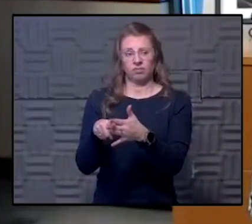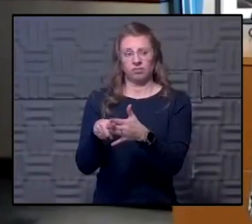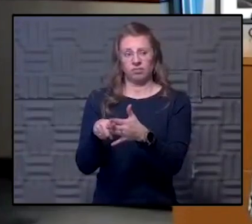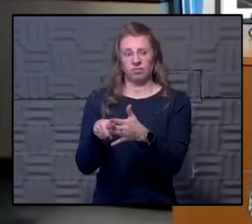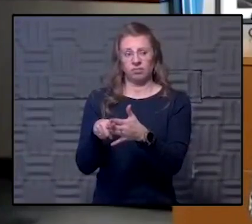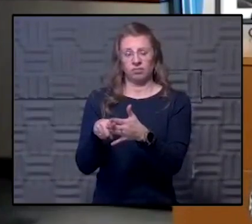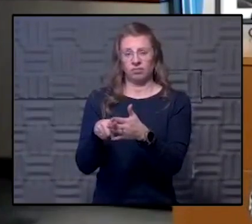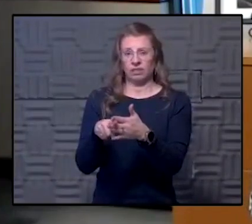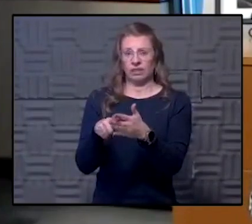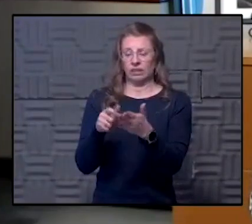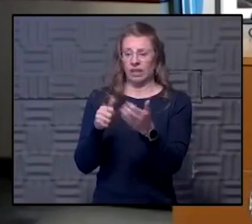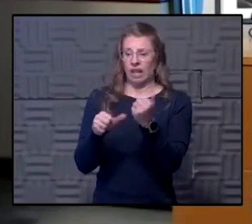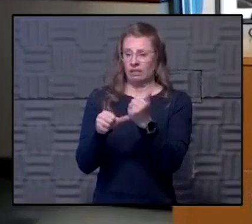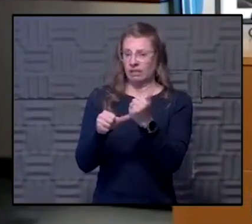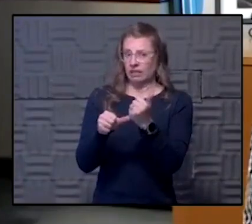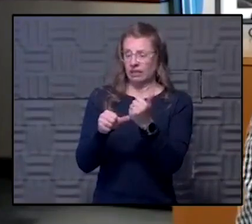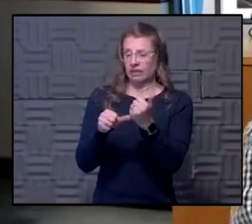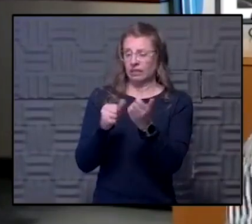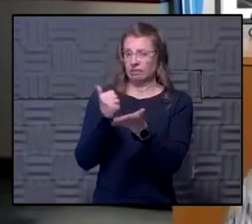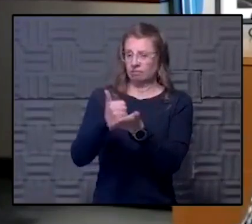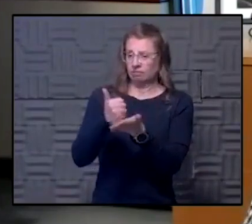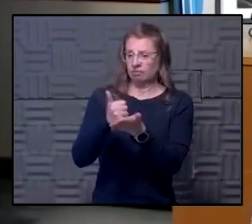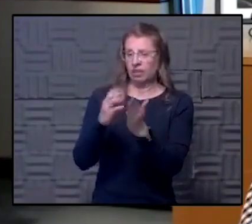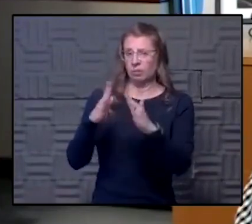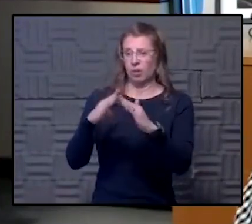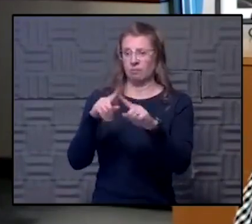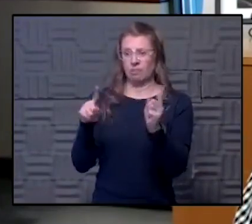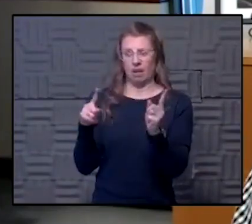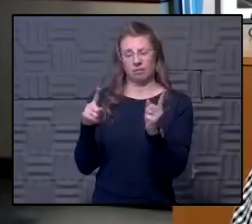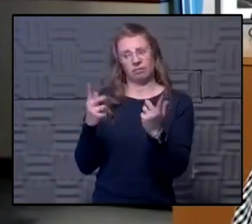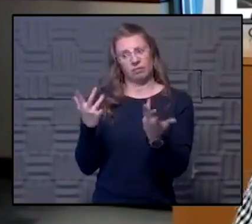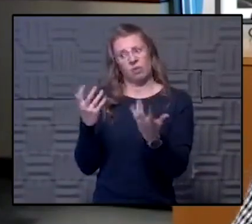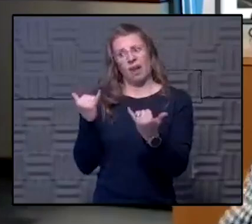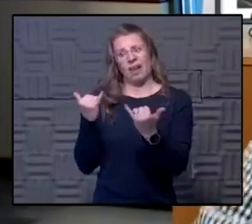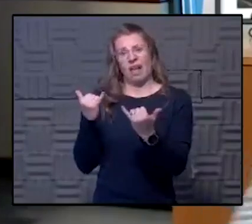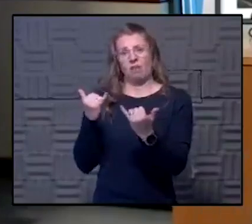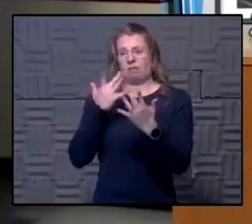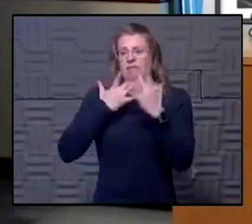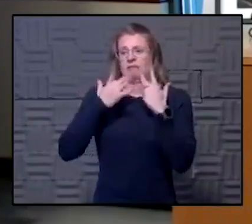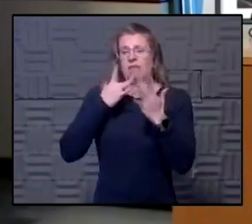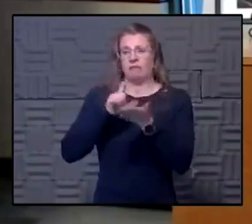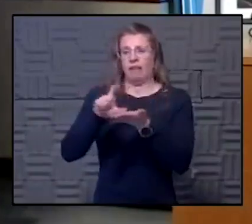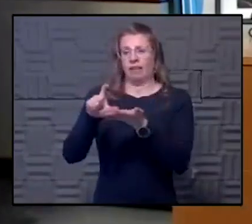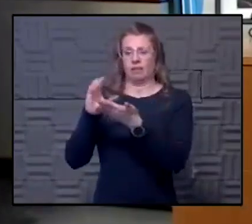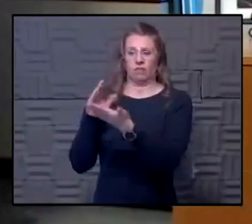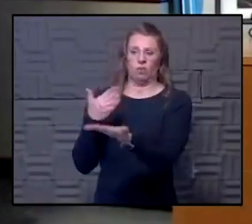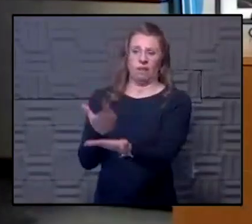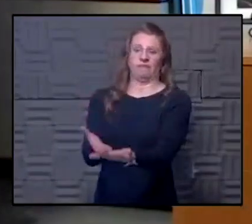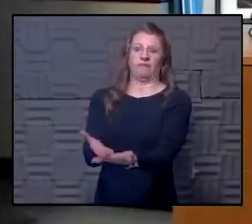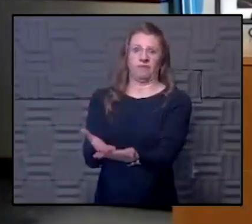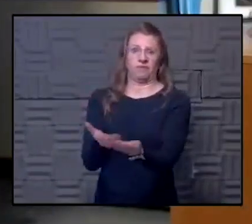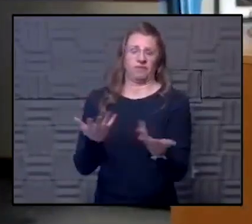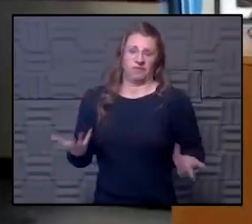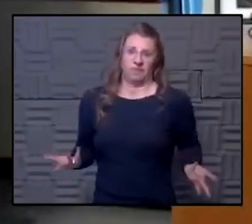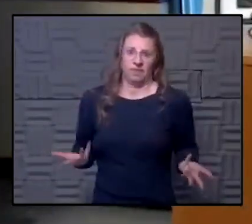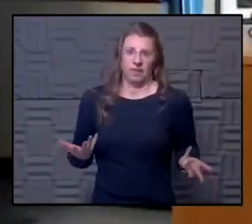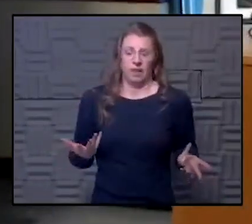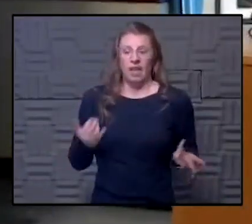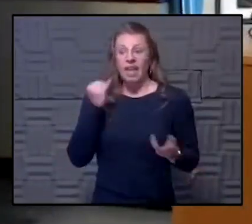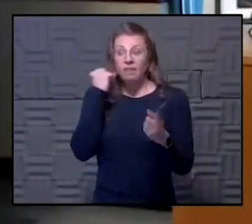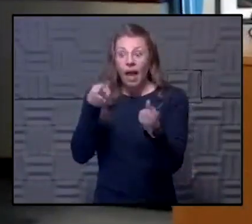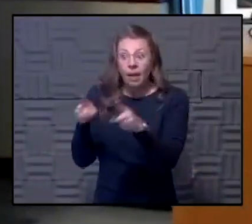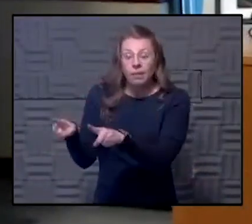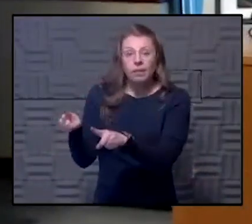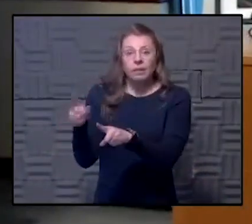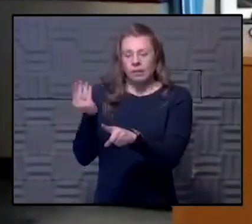to assist in the community, but it has not been needed with the amount of vaccine coming to them at this point. So there's that. If that is going on, it's not at all on our radar, and not